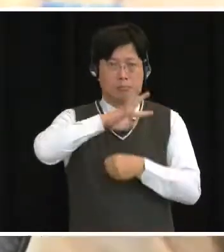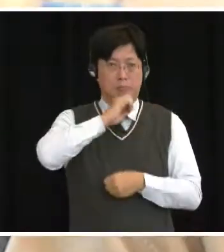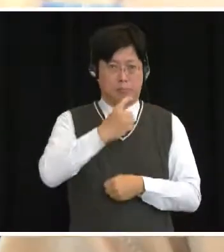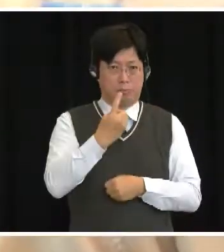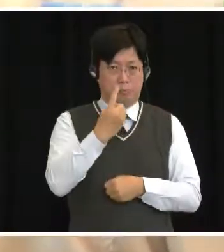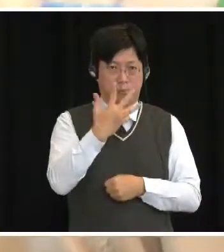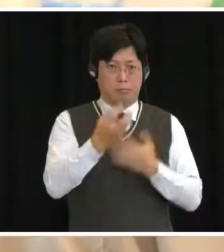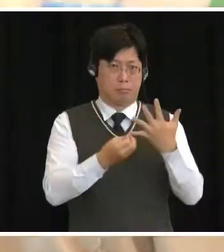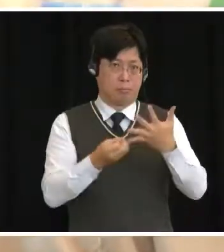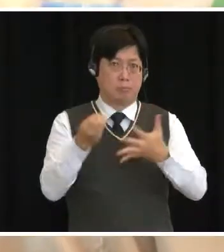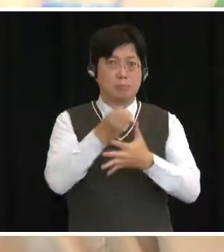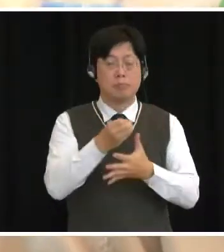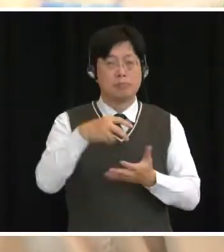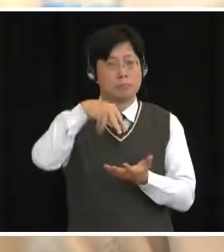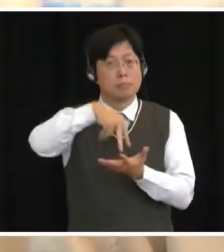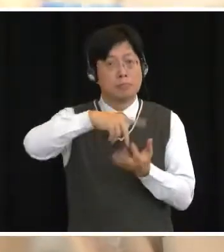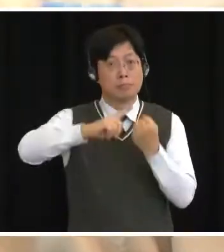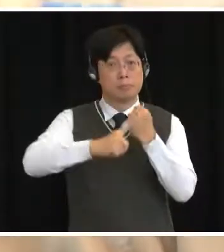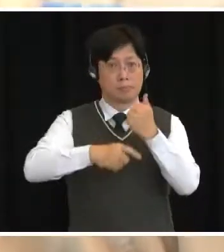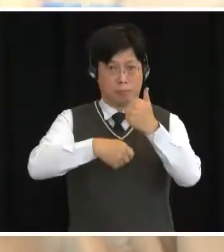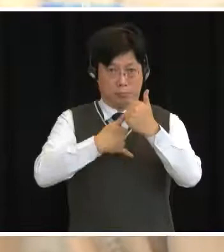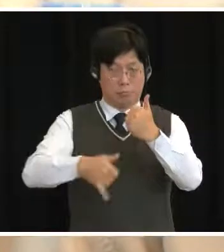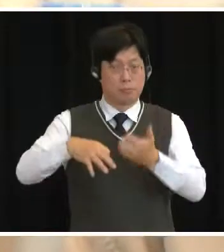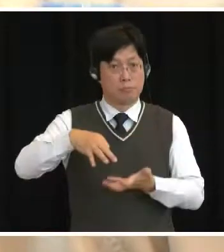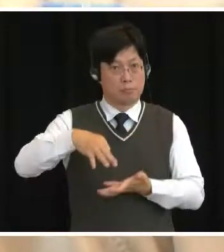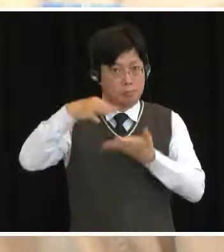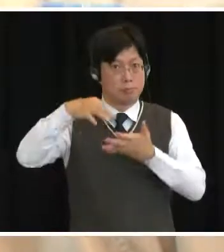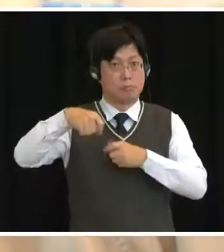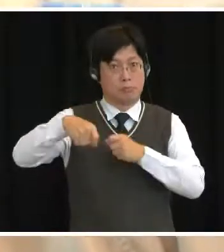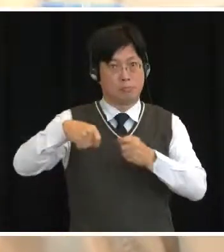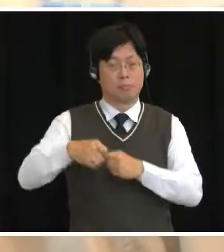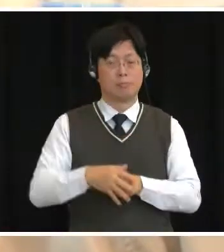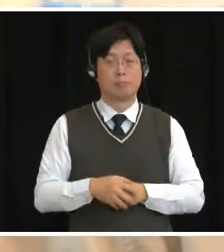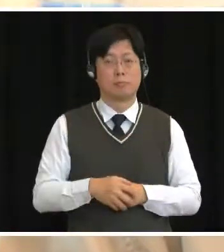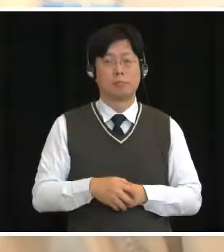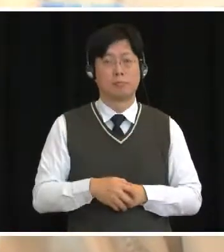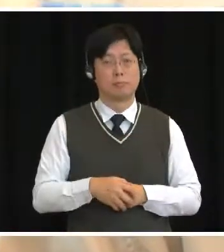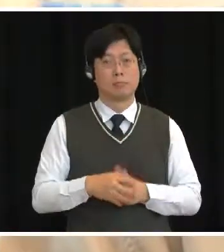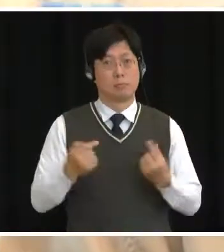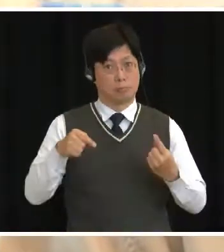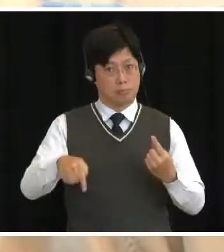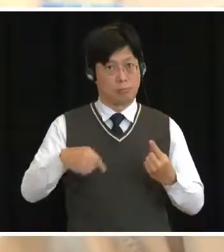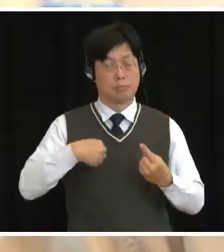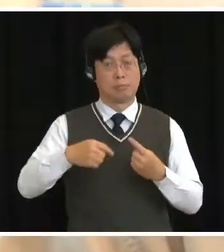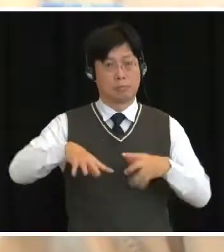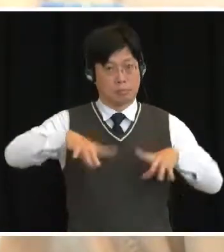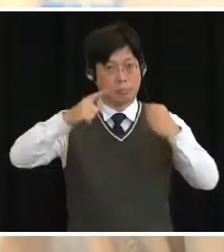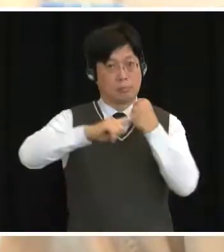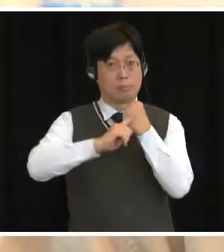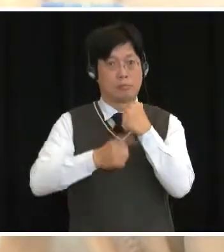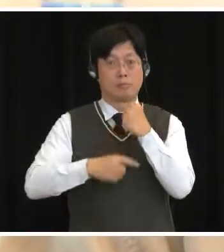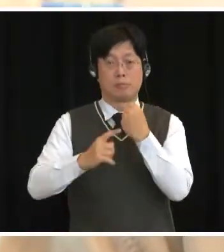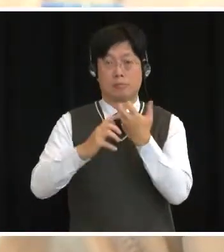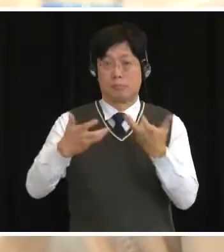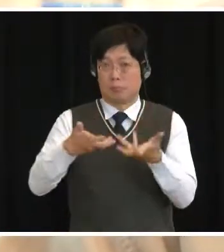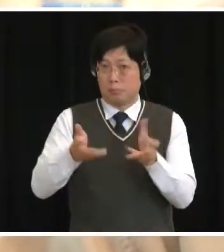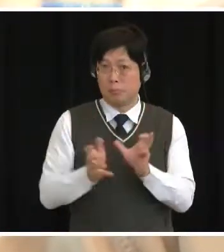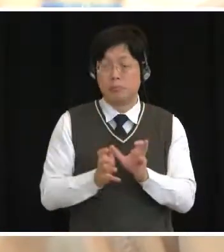about lifting upward the age of marriage for women to 18.